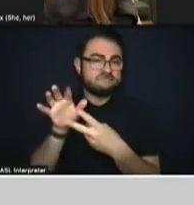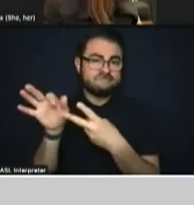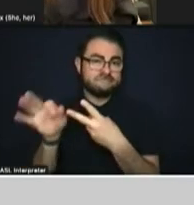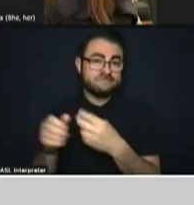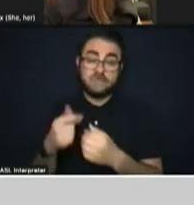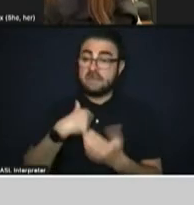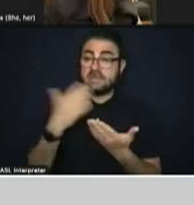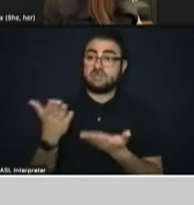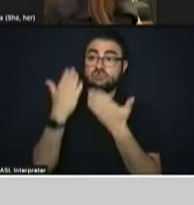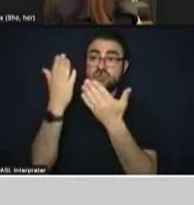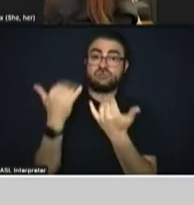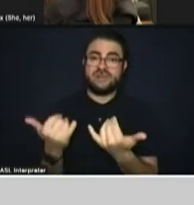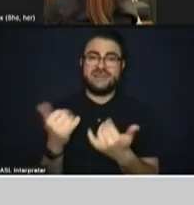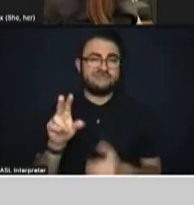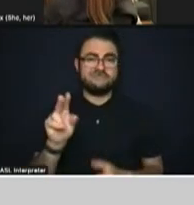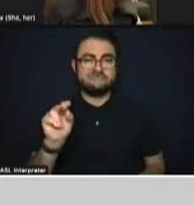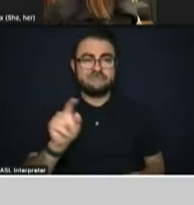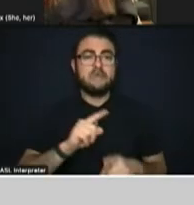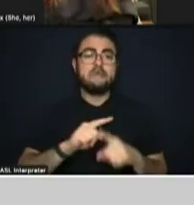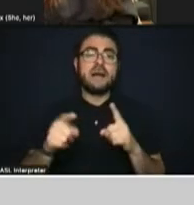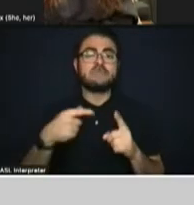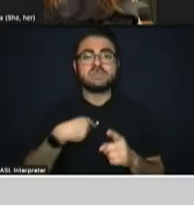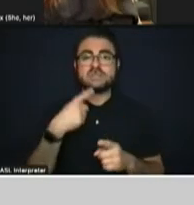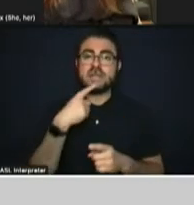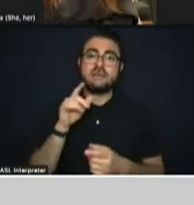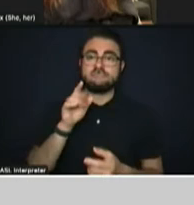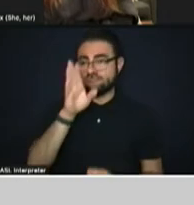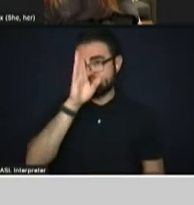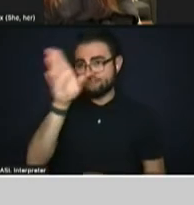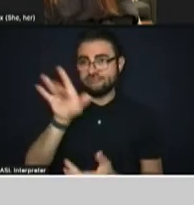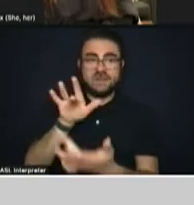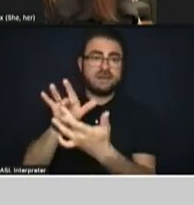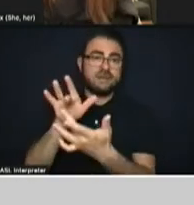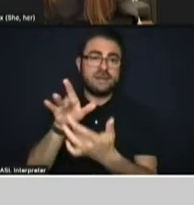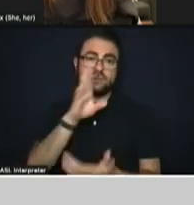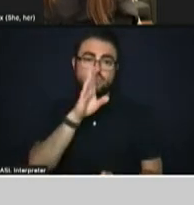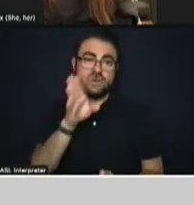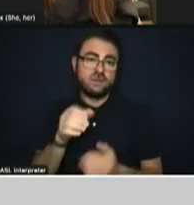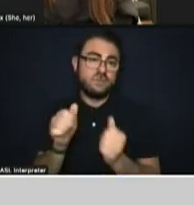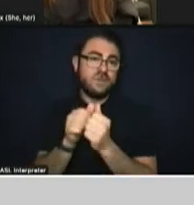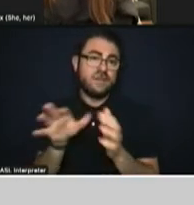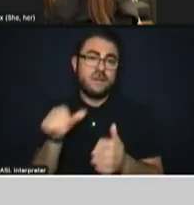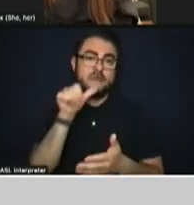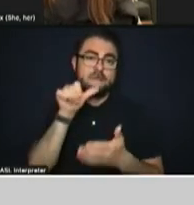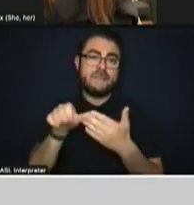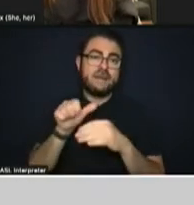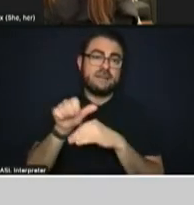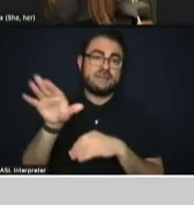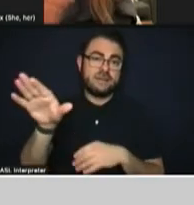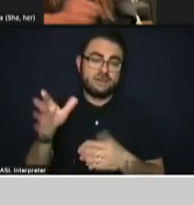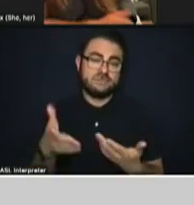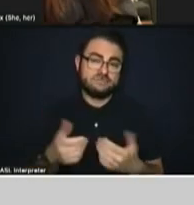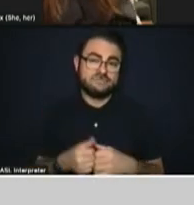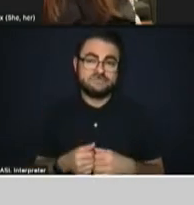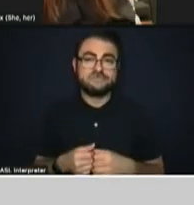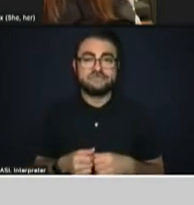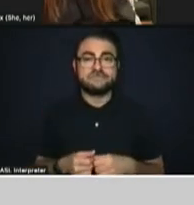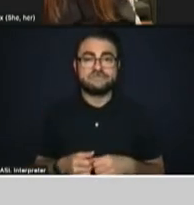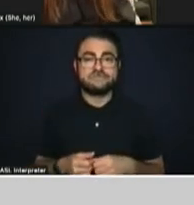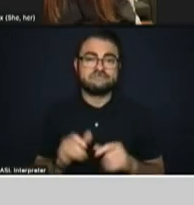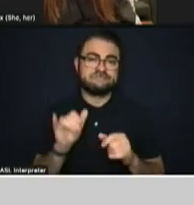right now. I'm suggesting you reach out to them directly without mailing out physical letters and all that stuff.